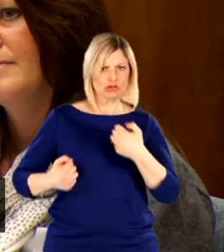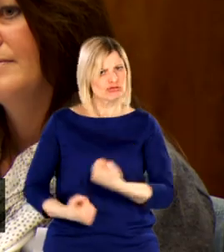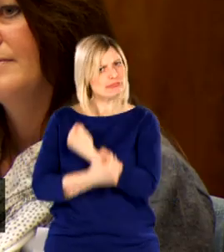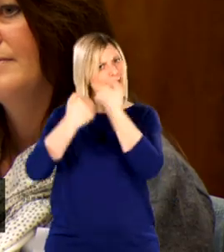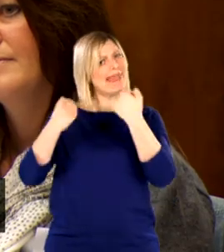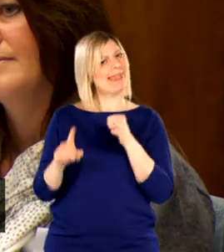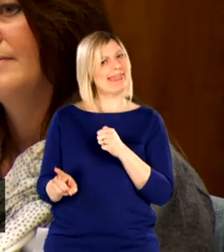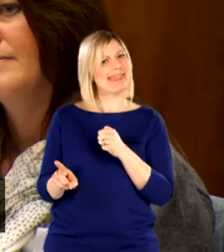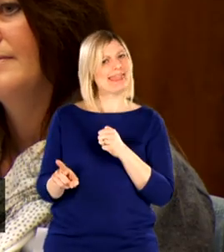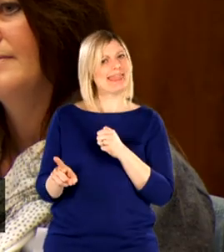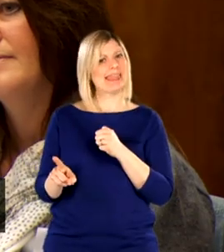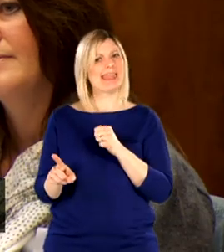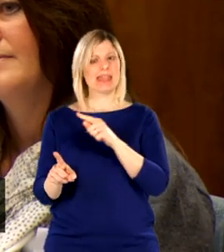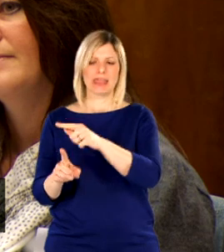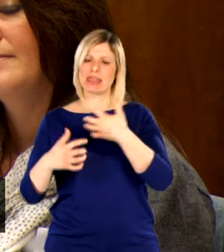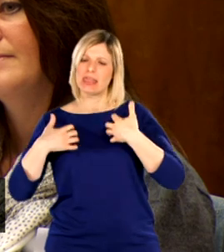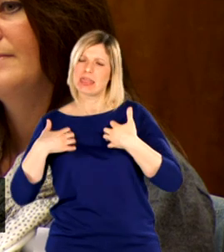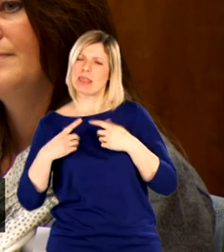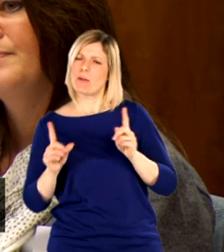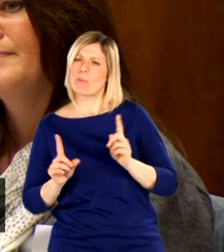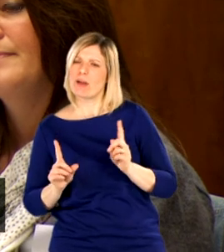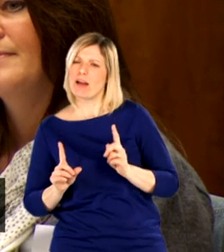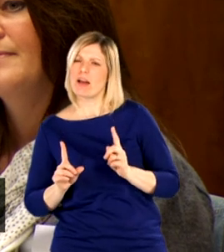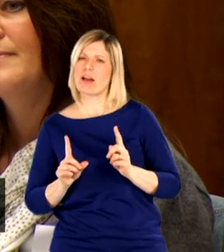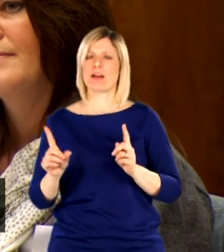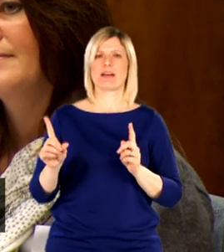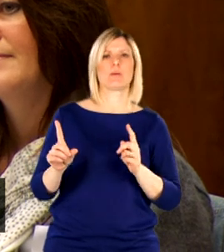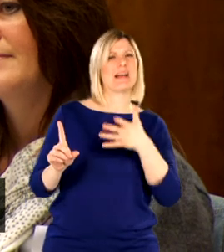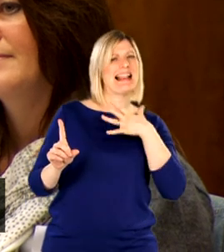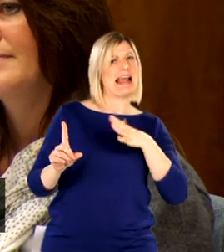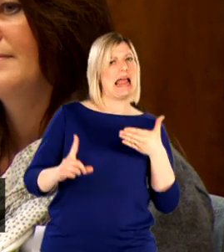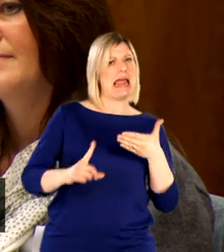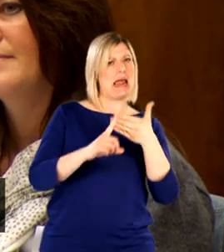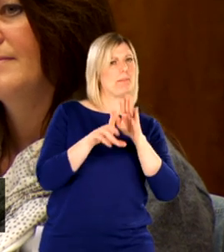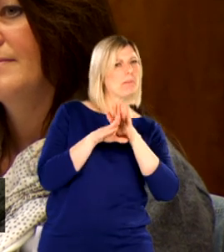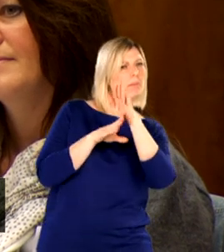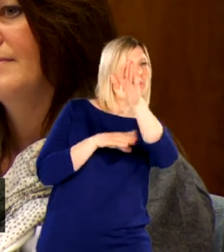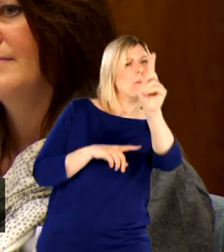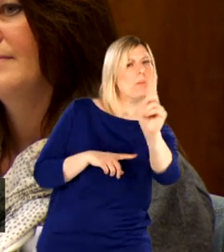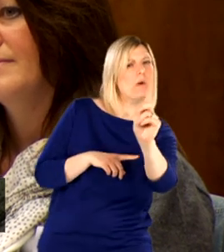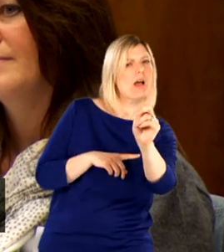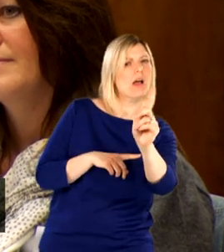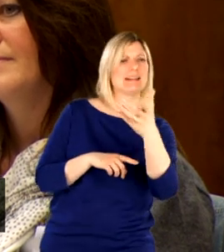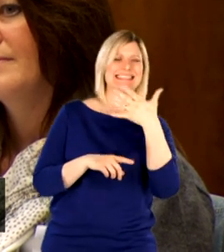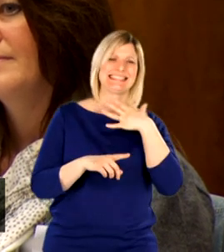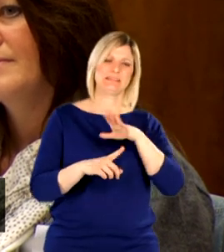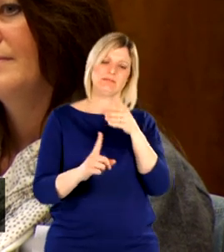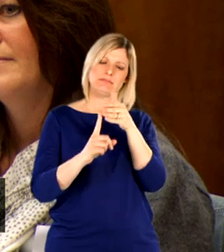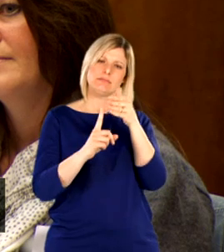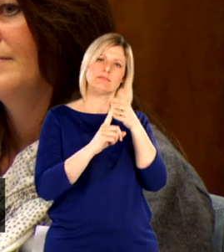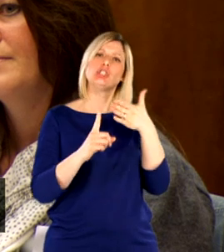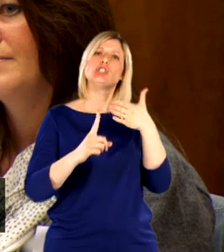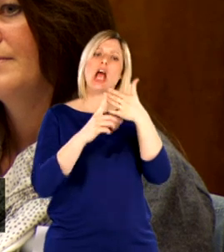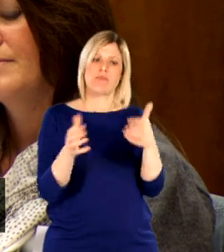with celebrating strengths. Where the child is, where their interests lie. Our aim is to think about where we'd like them to be, and it's identifying